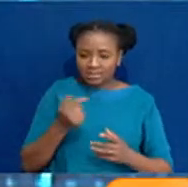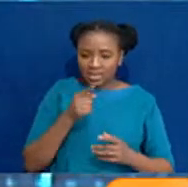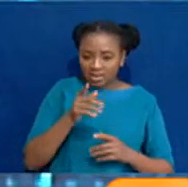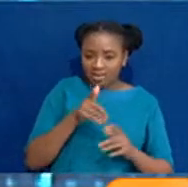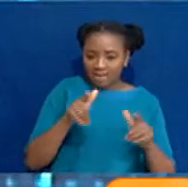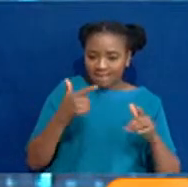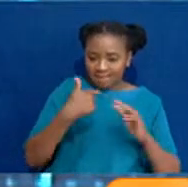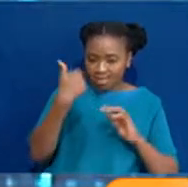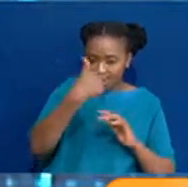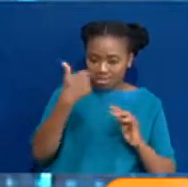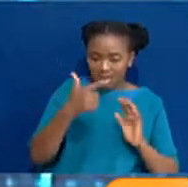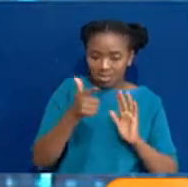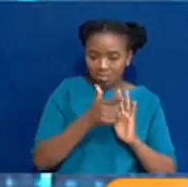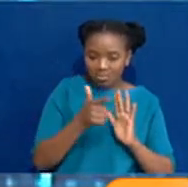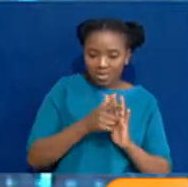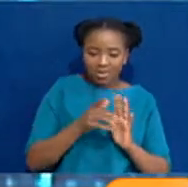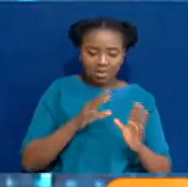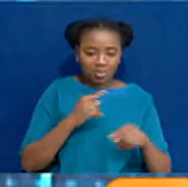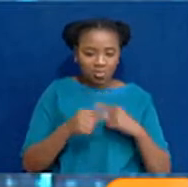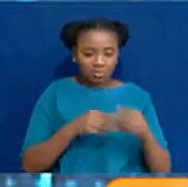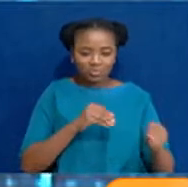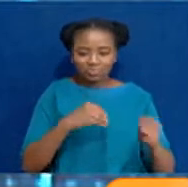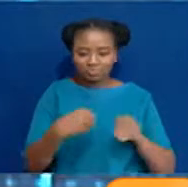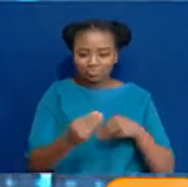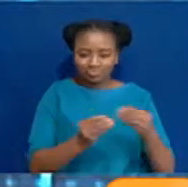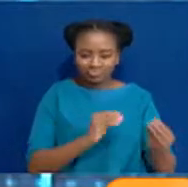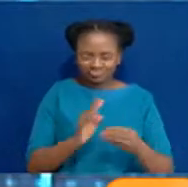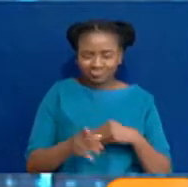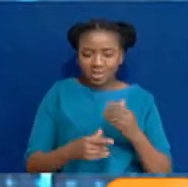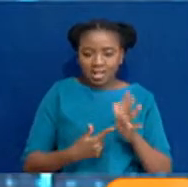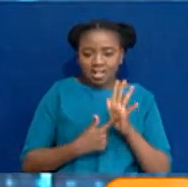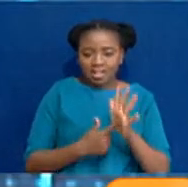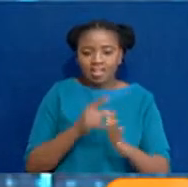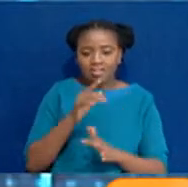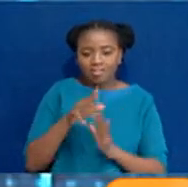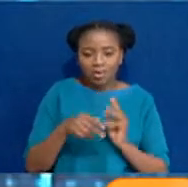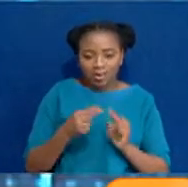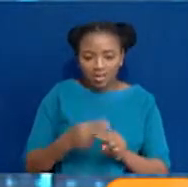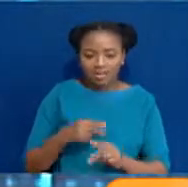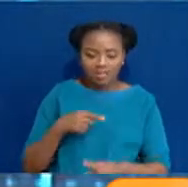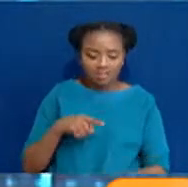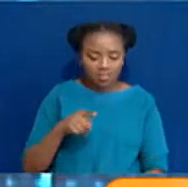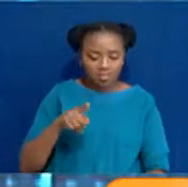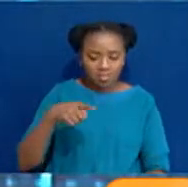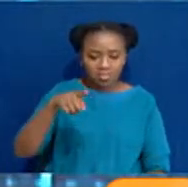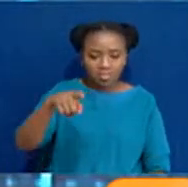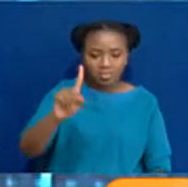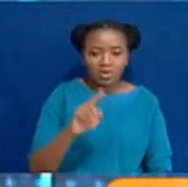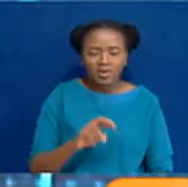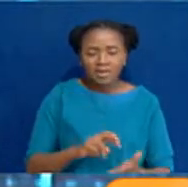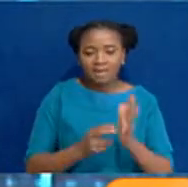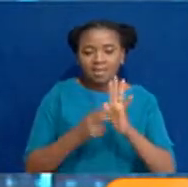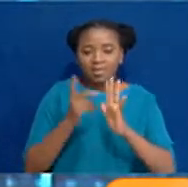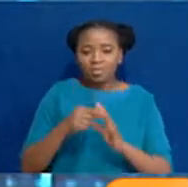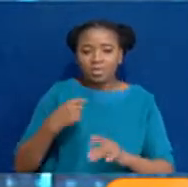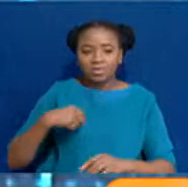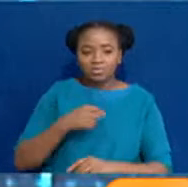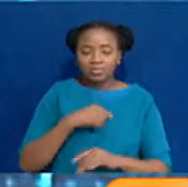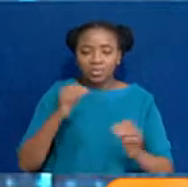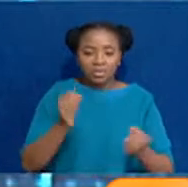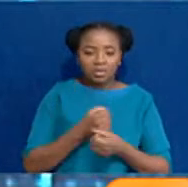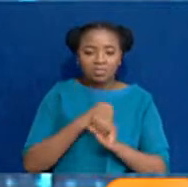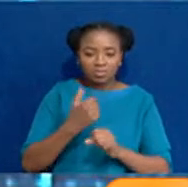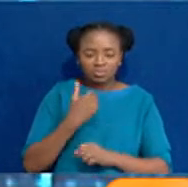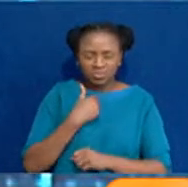as media also to remain relevant. Okay. And in this regard, I don't want us to hold